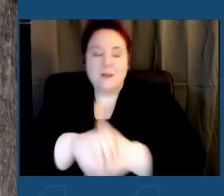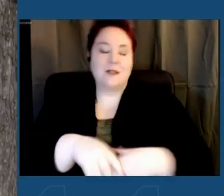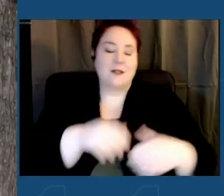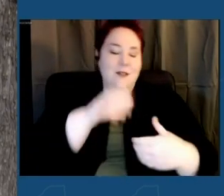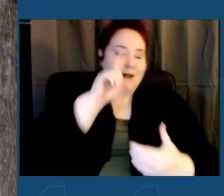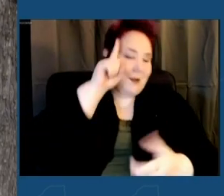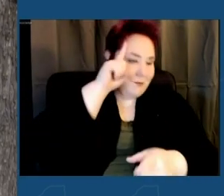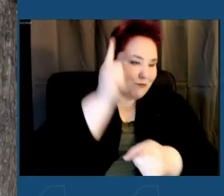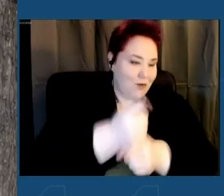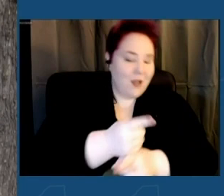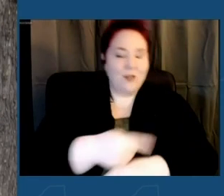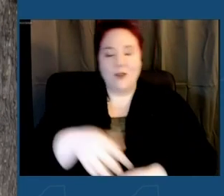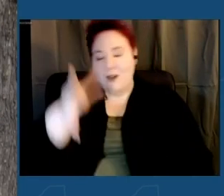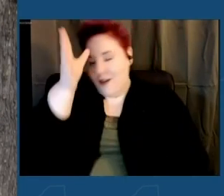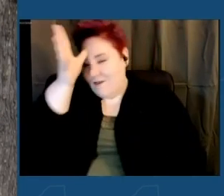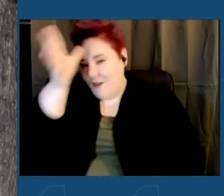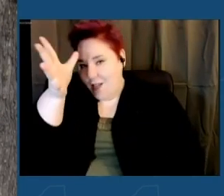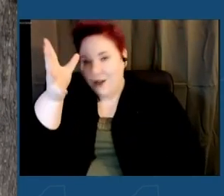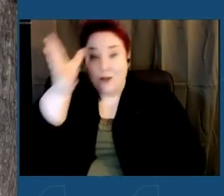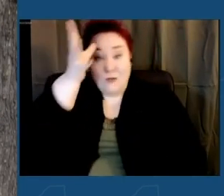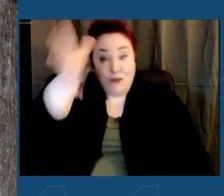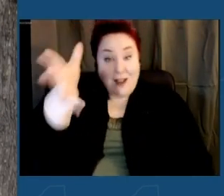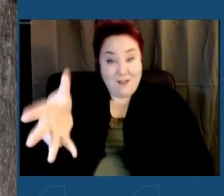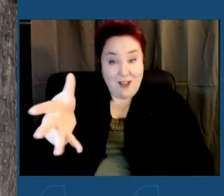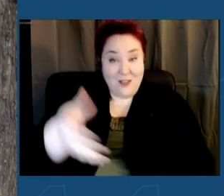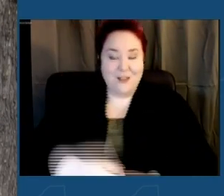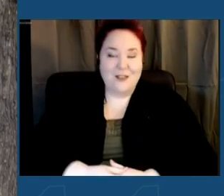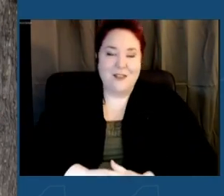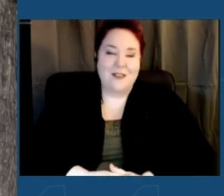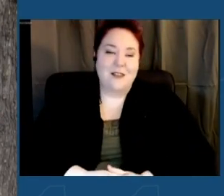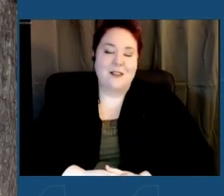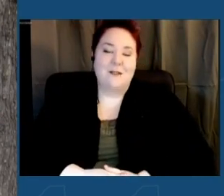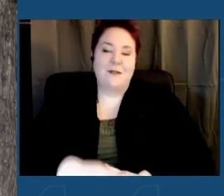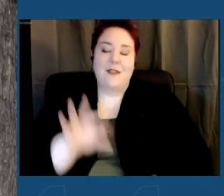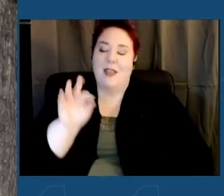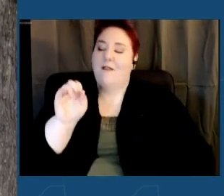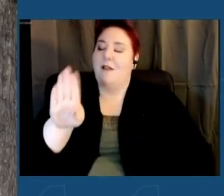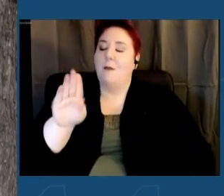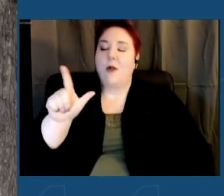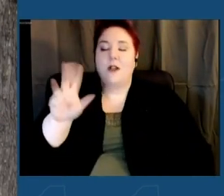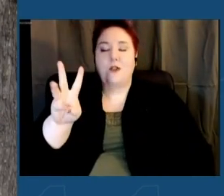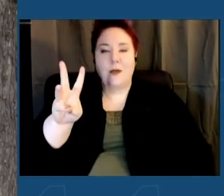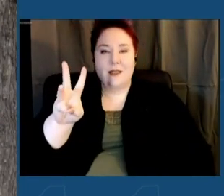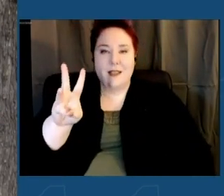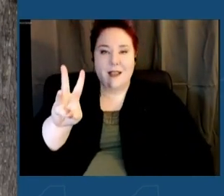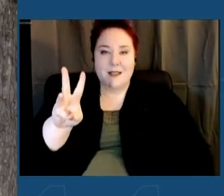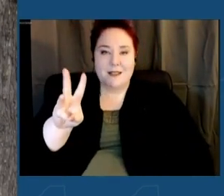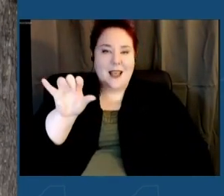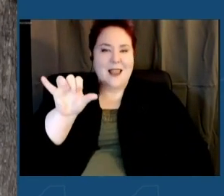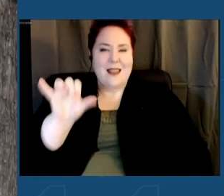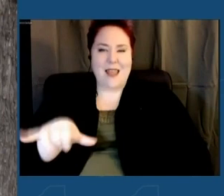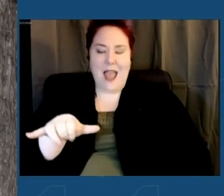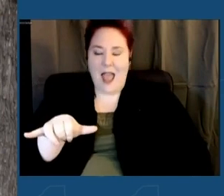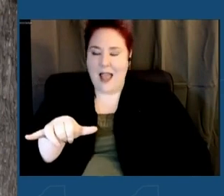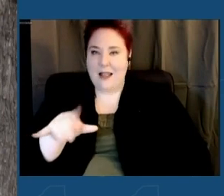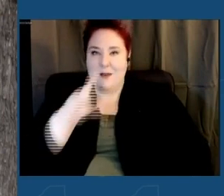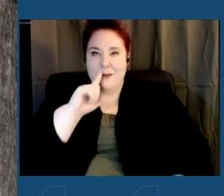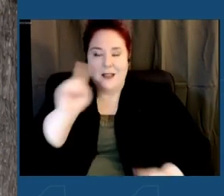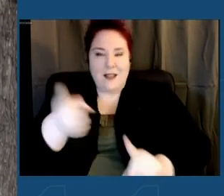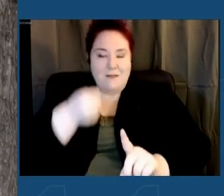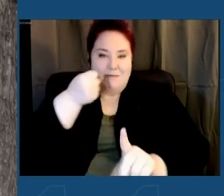father, a grandfather. February 26th shook our sense of security here in New